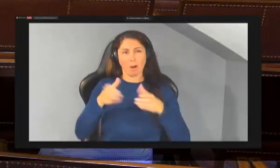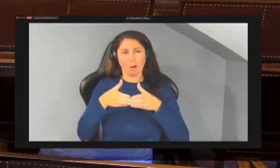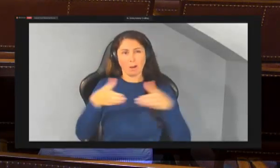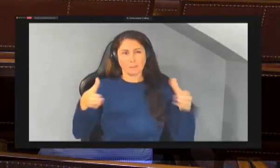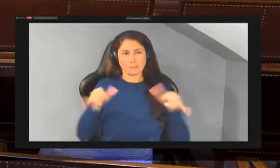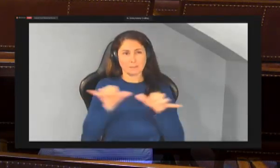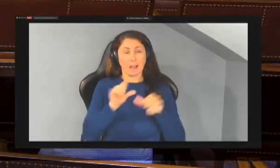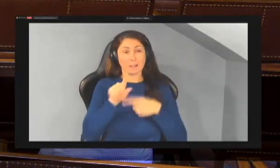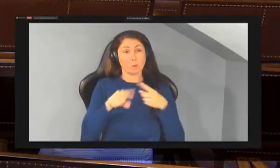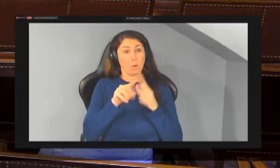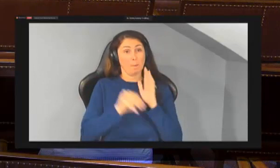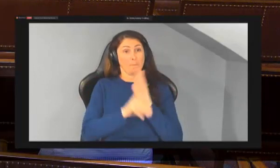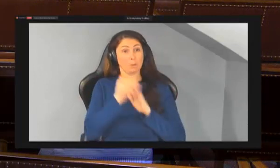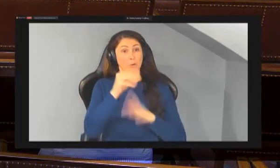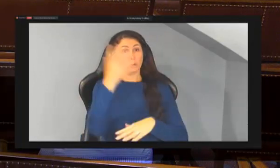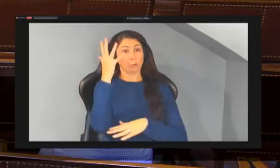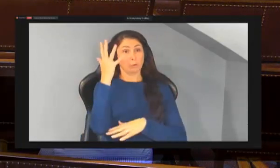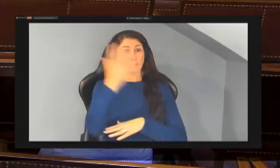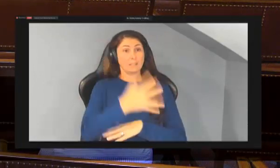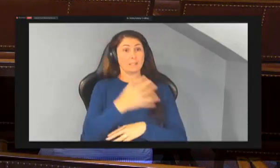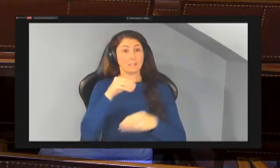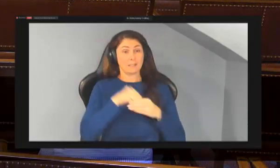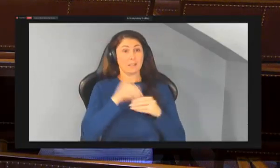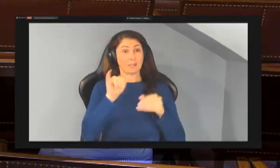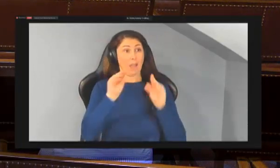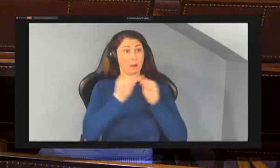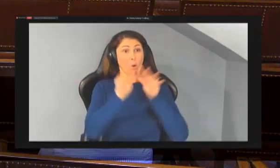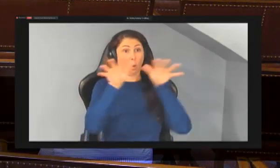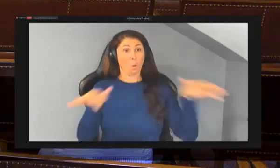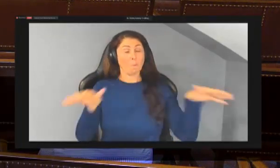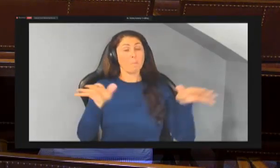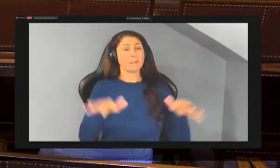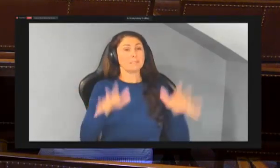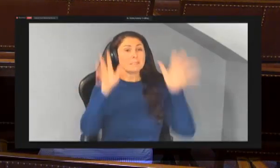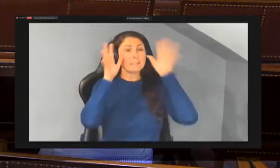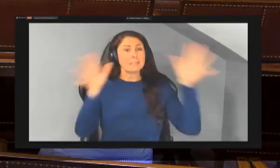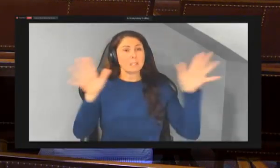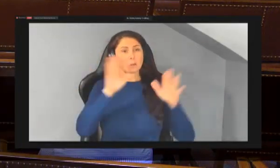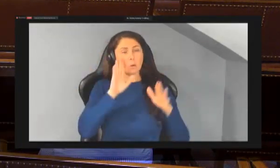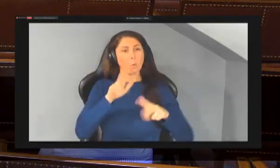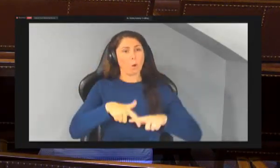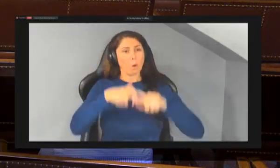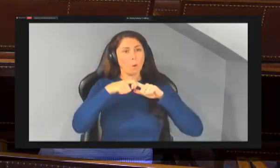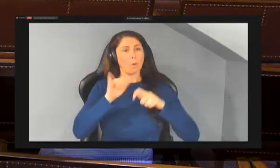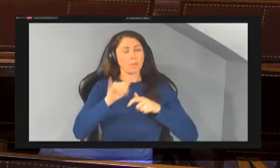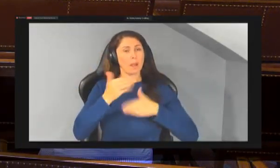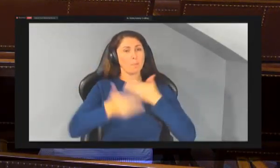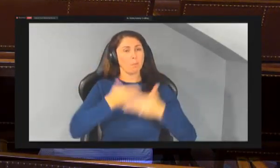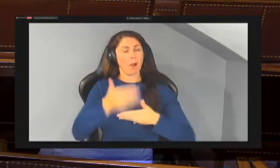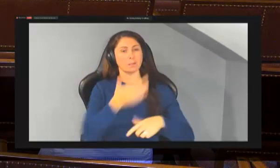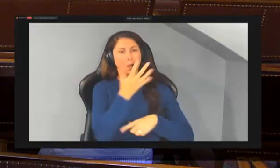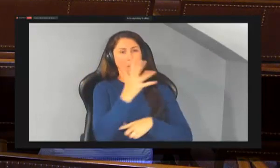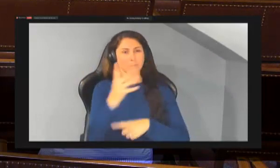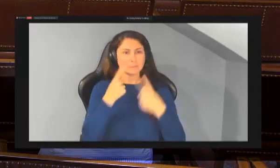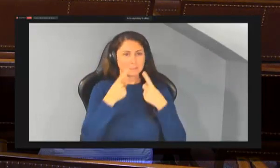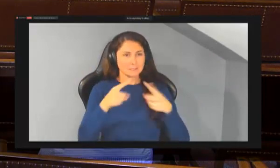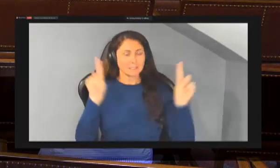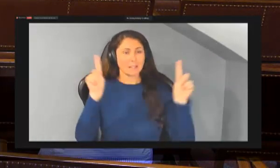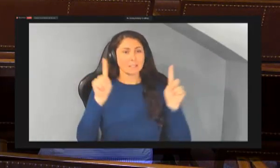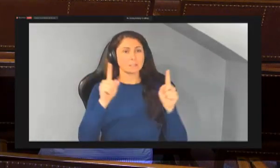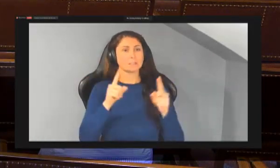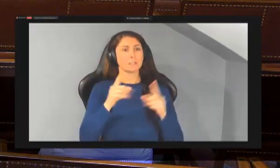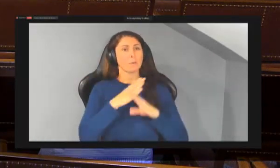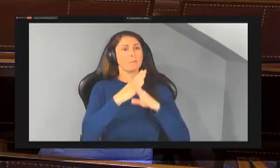mature trees fall in space and the canopy opens, deer browsing will halt the process of natural forest succession, preventing new trees